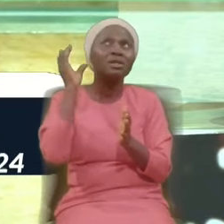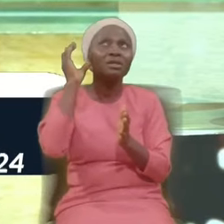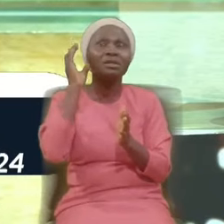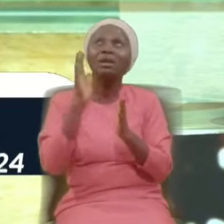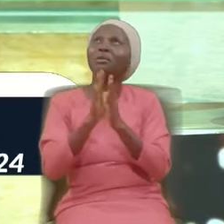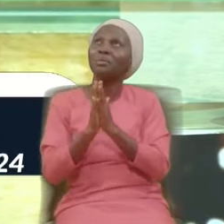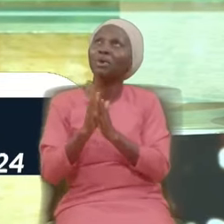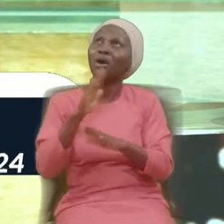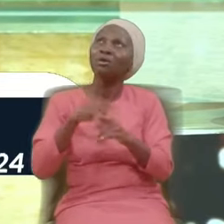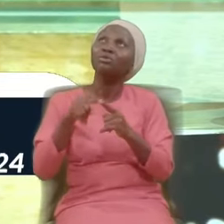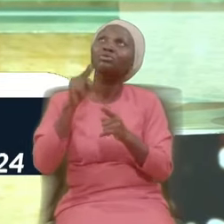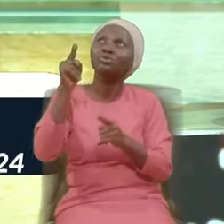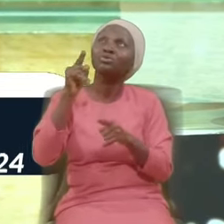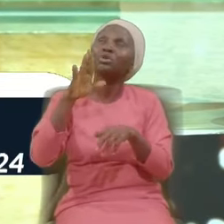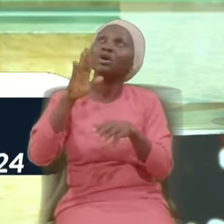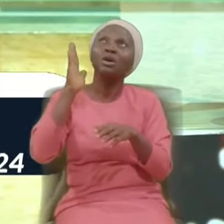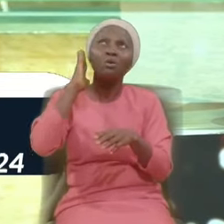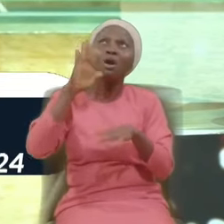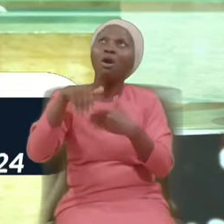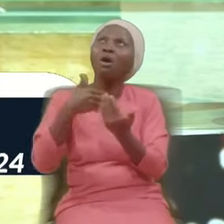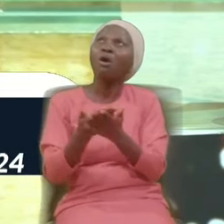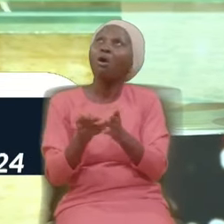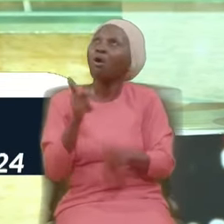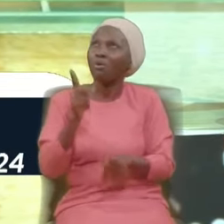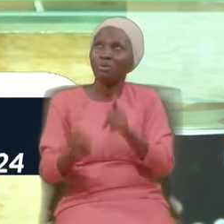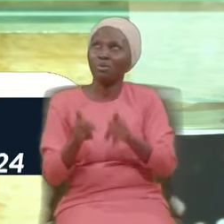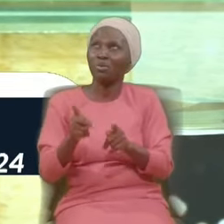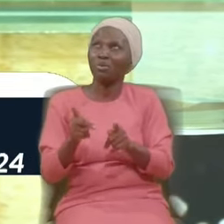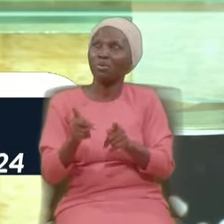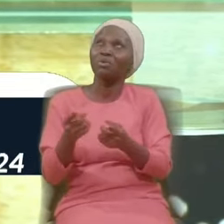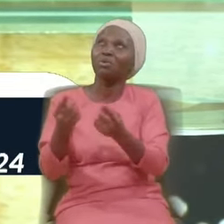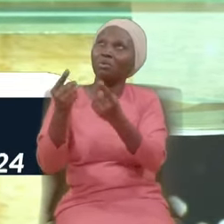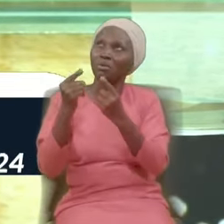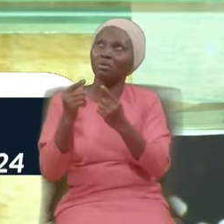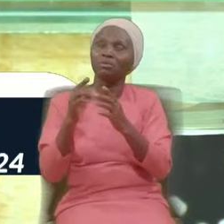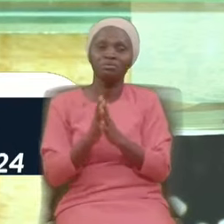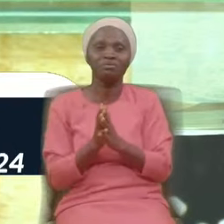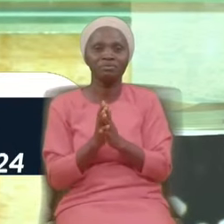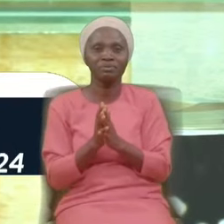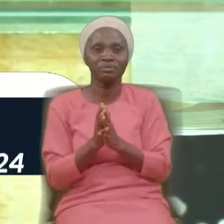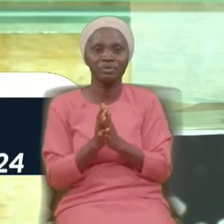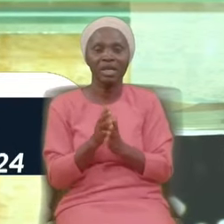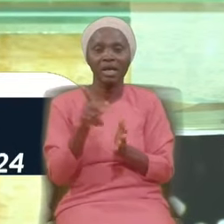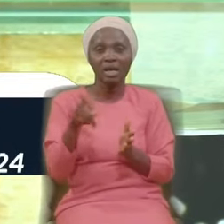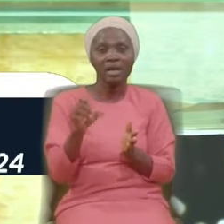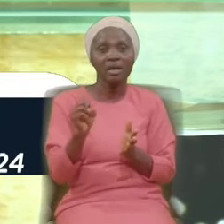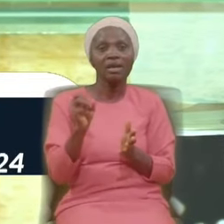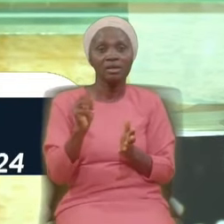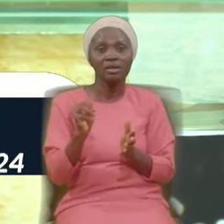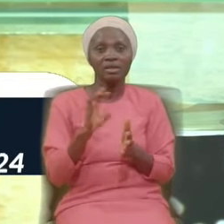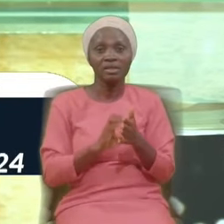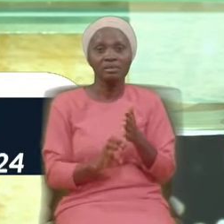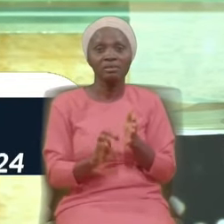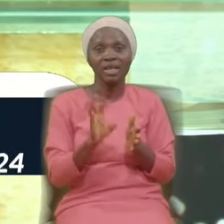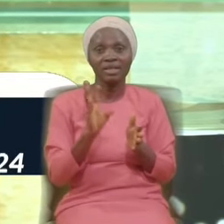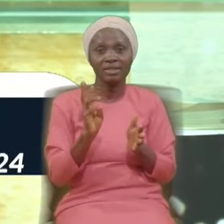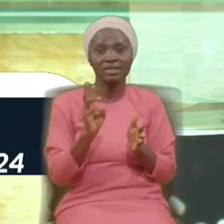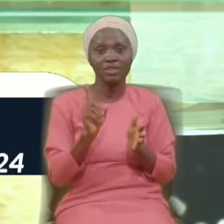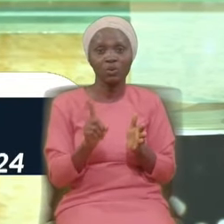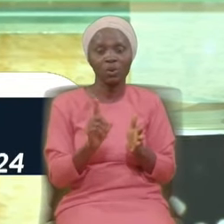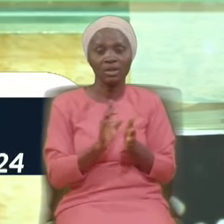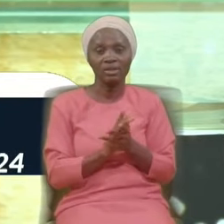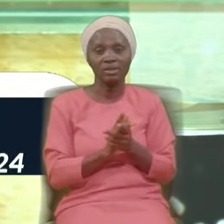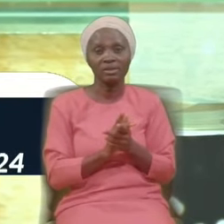shall all flesh come. Psalm 61. Psalm